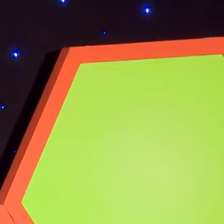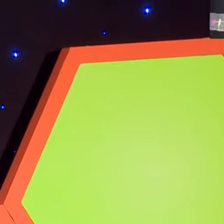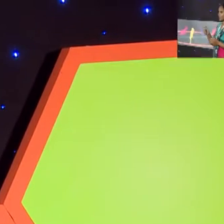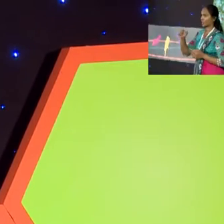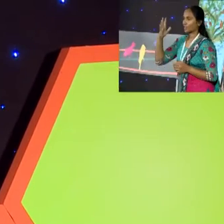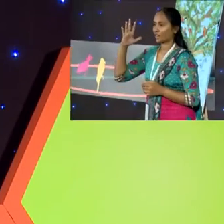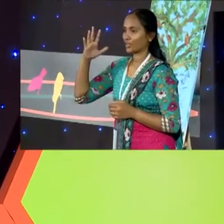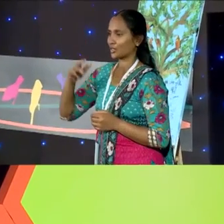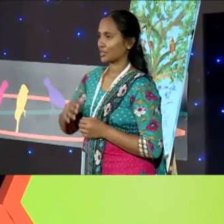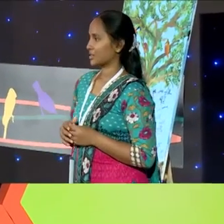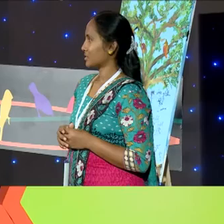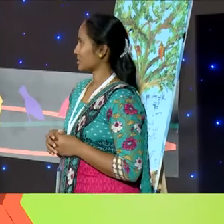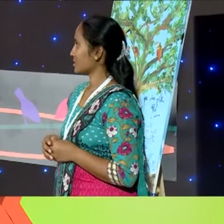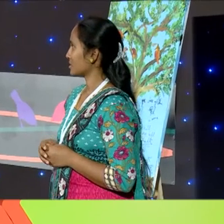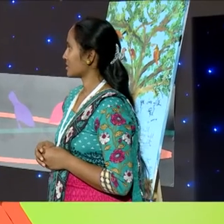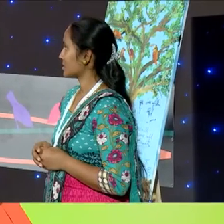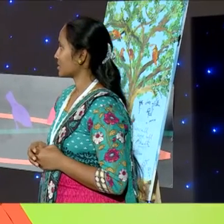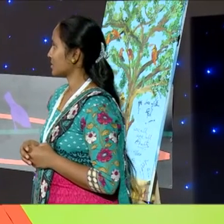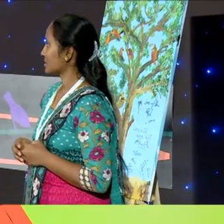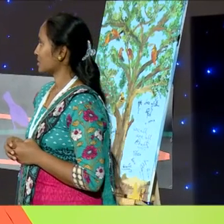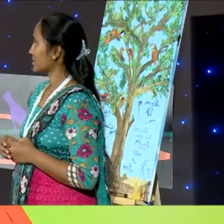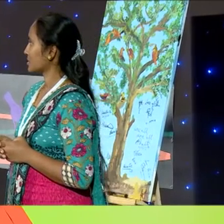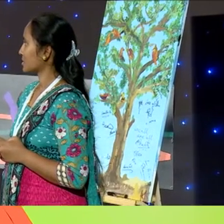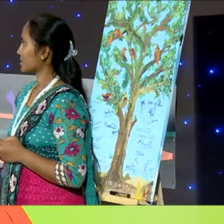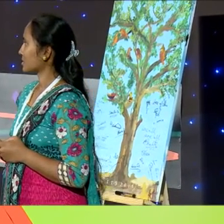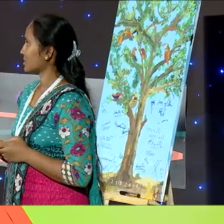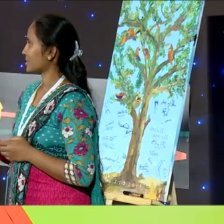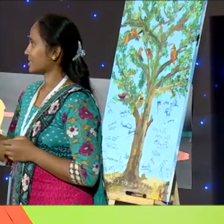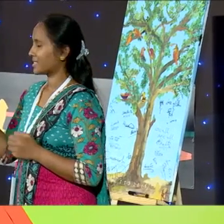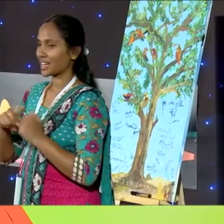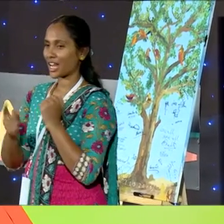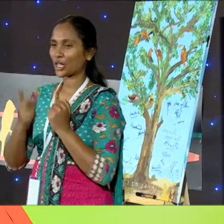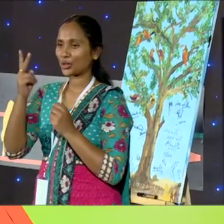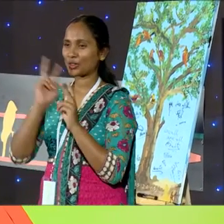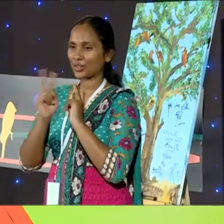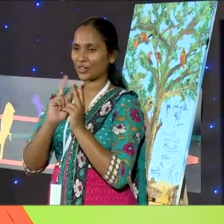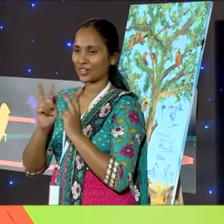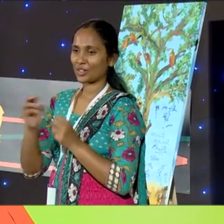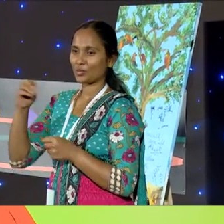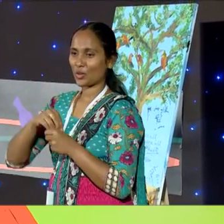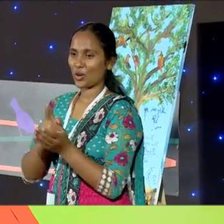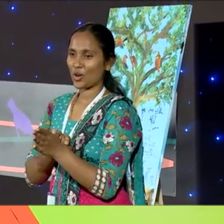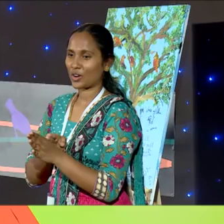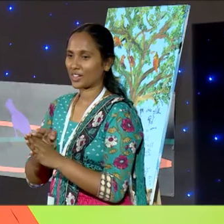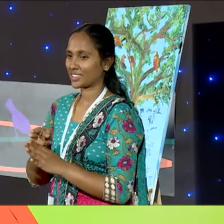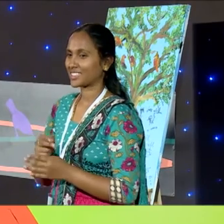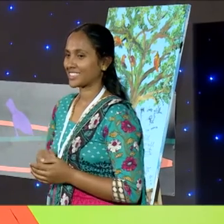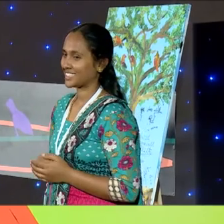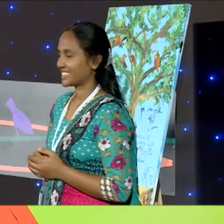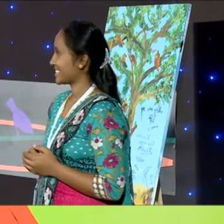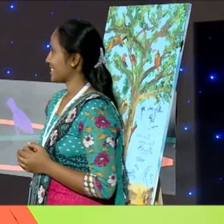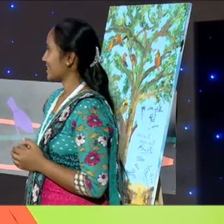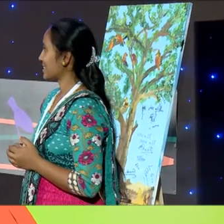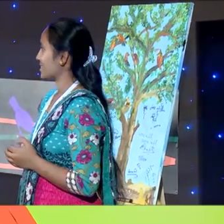afternoon. I'm a bit overwhelmed by the last two speakers, to be very honest, because, I